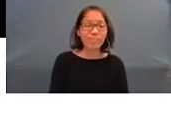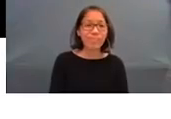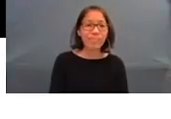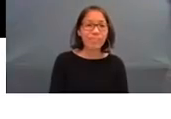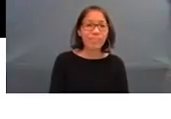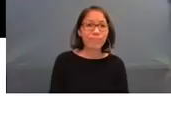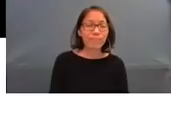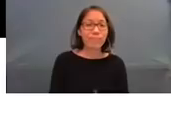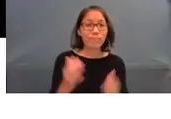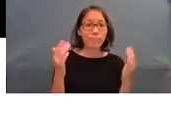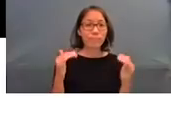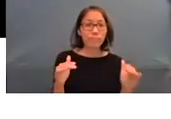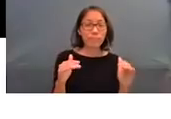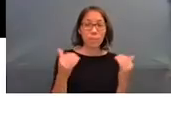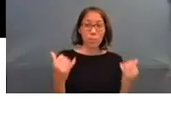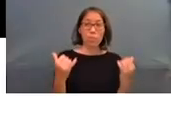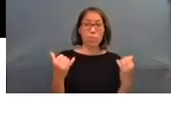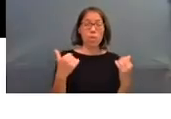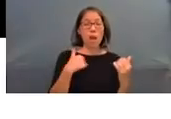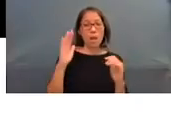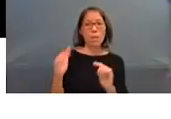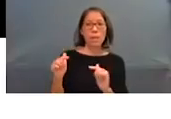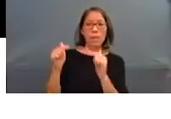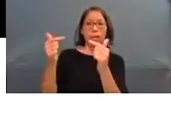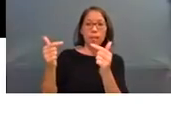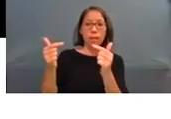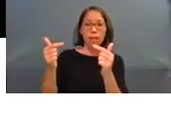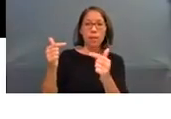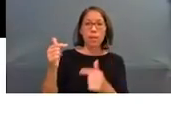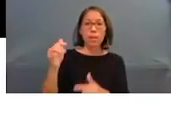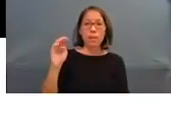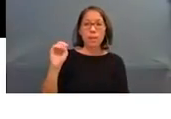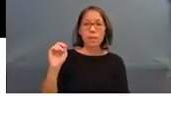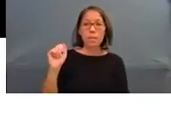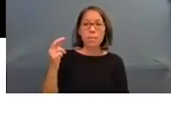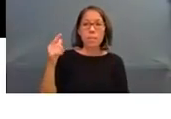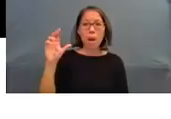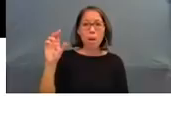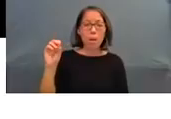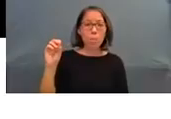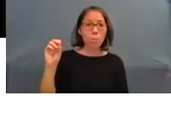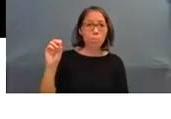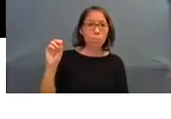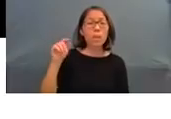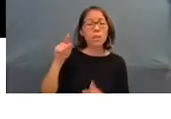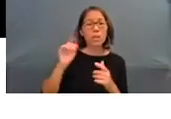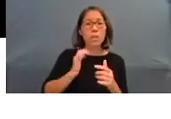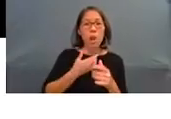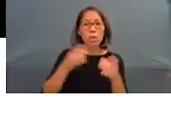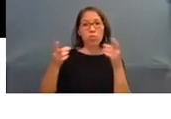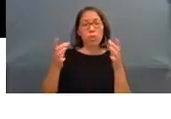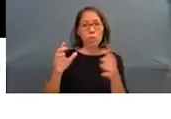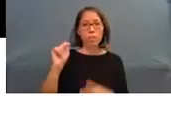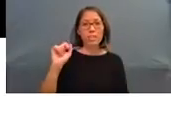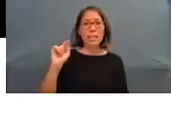Next slide. And at this time, I'm going to turn it over to Margot Vogelpool, who is our director of Title I